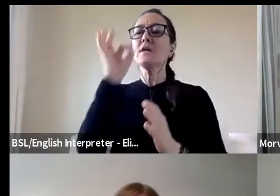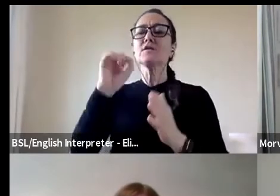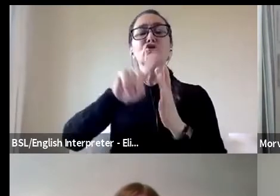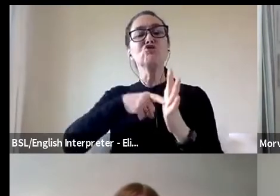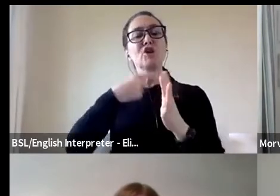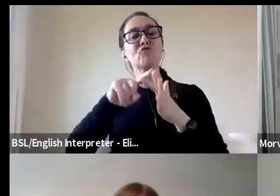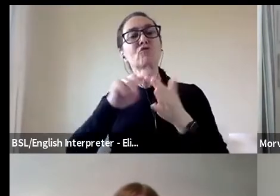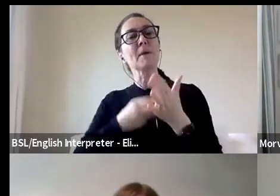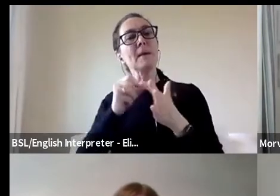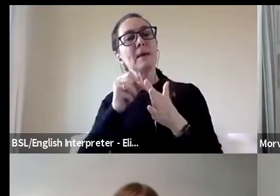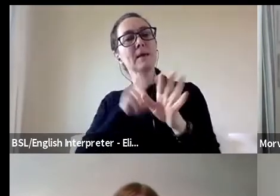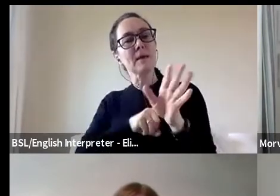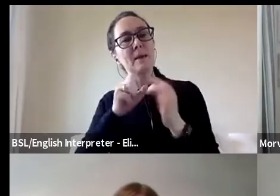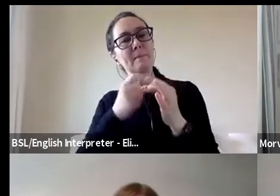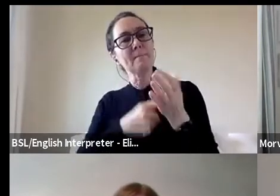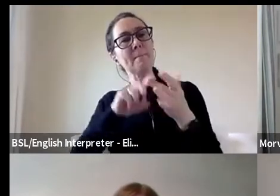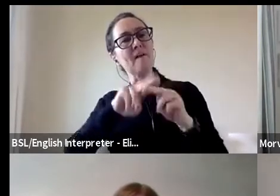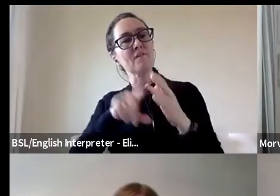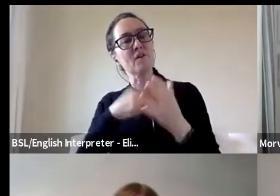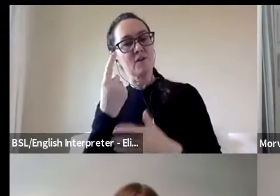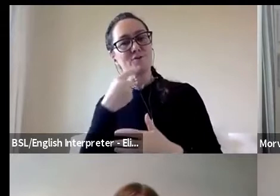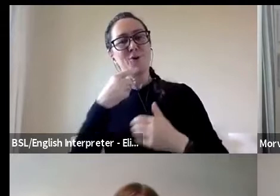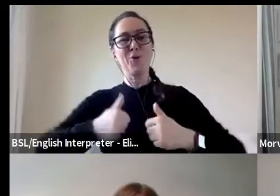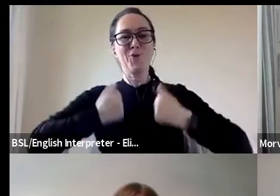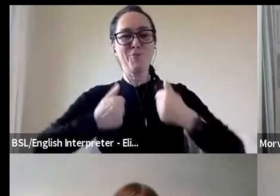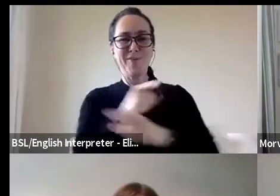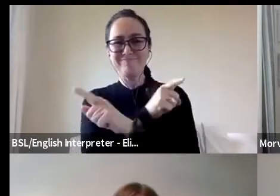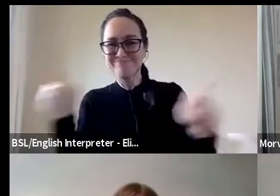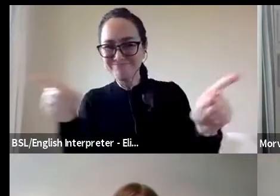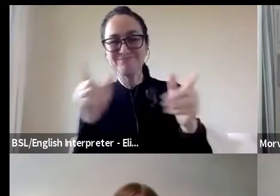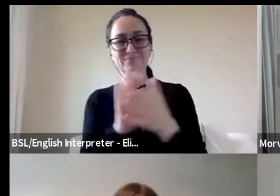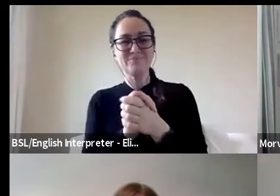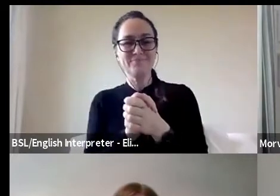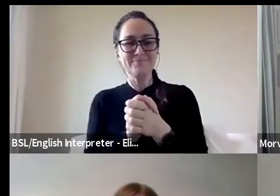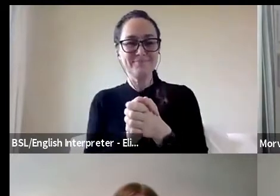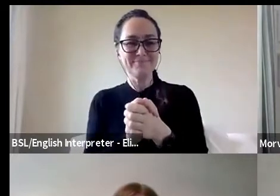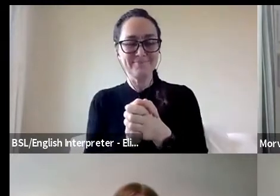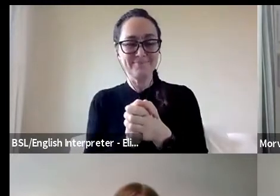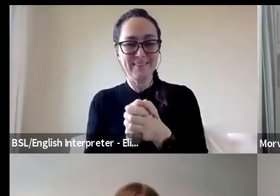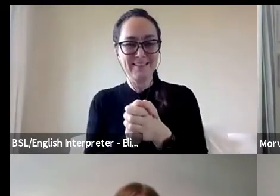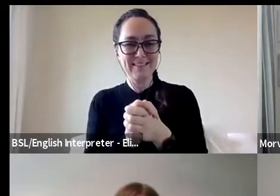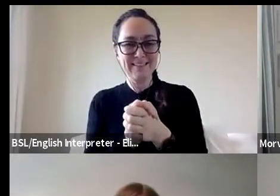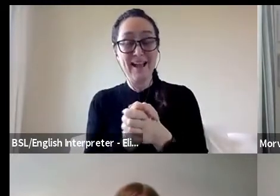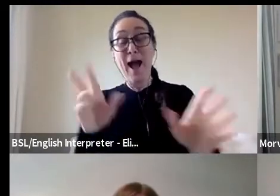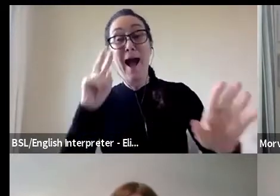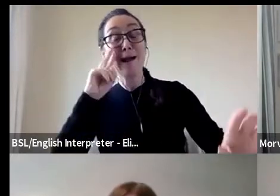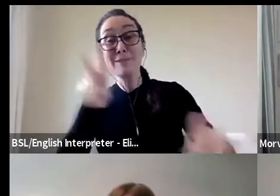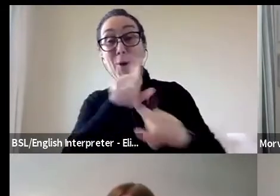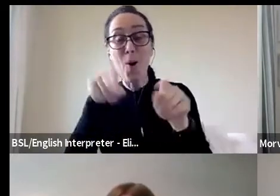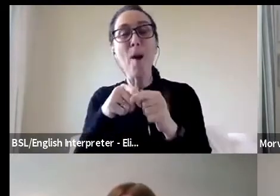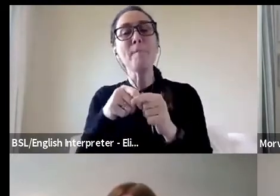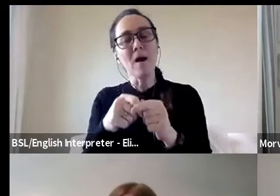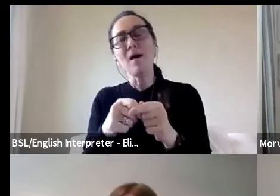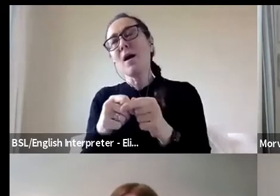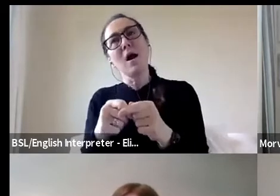first. Good morning, Penny, and good morning, everybody. It's lovely not to be able to, well, it's not to be able to see you, but at least to be able to take